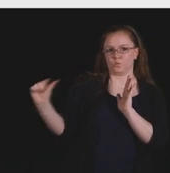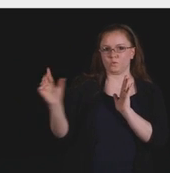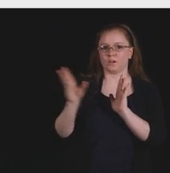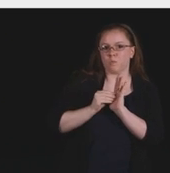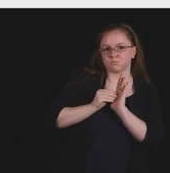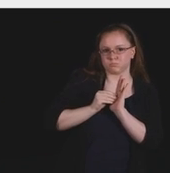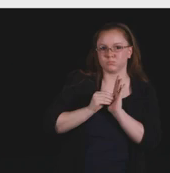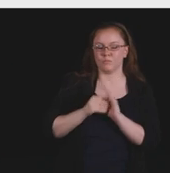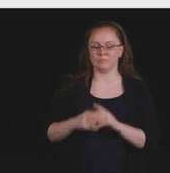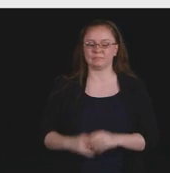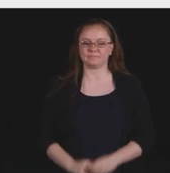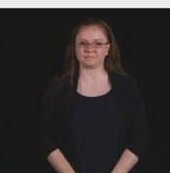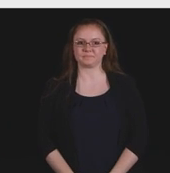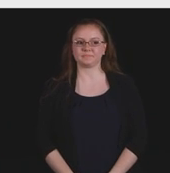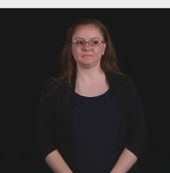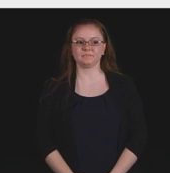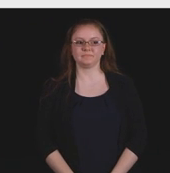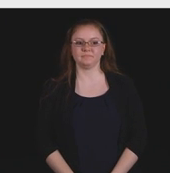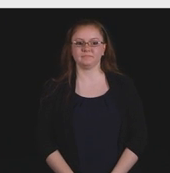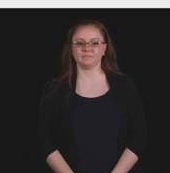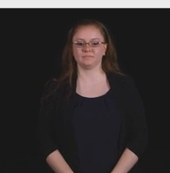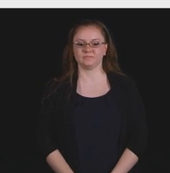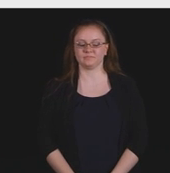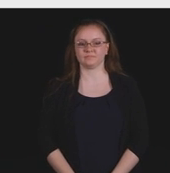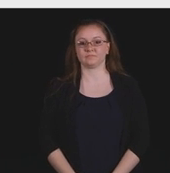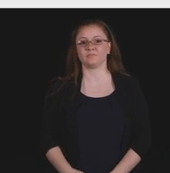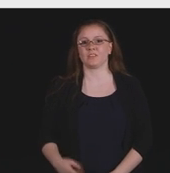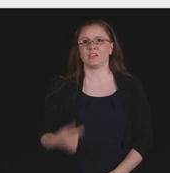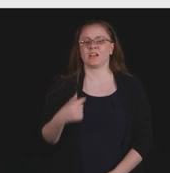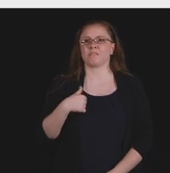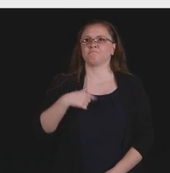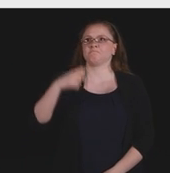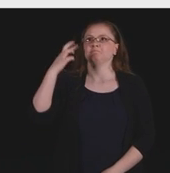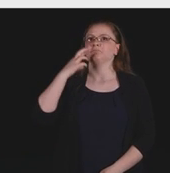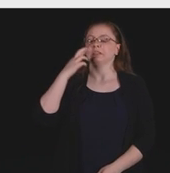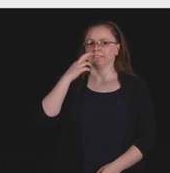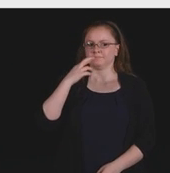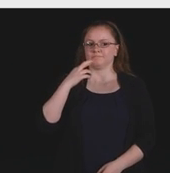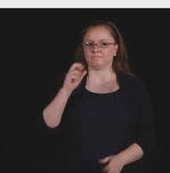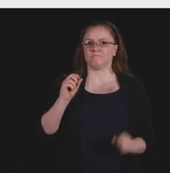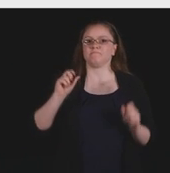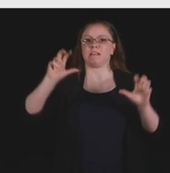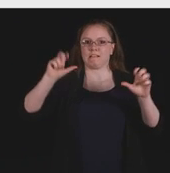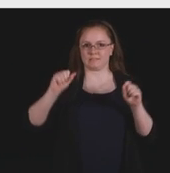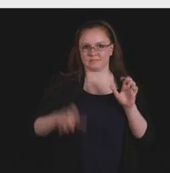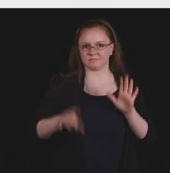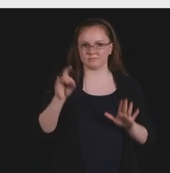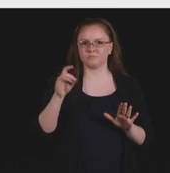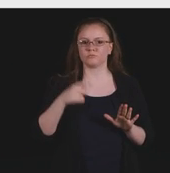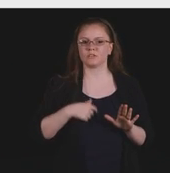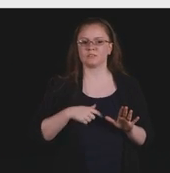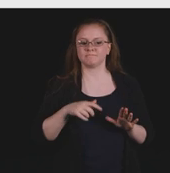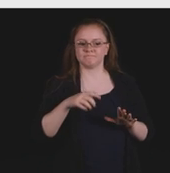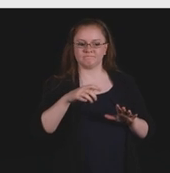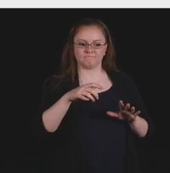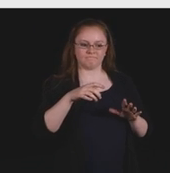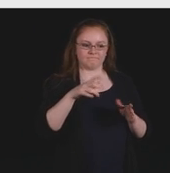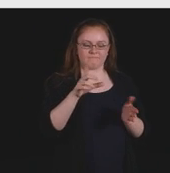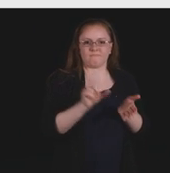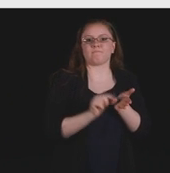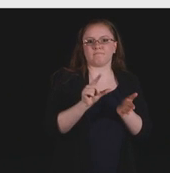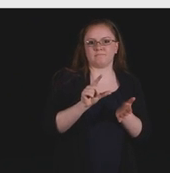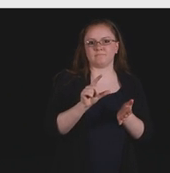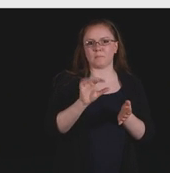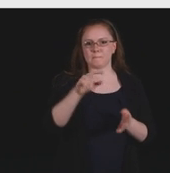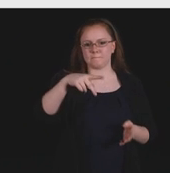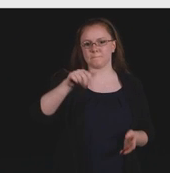As soon as I realized that this is an interesting discovery, we filed a patent and also we published the work in a very premier journal.